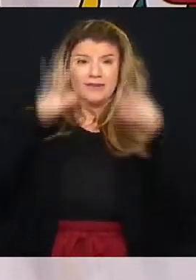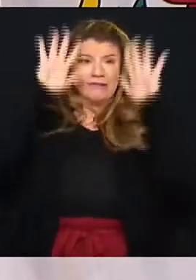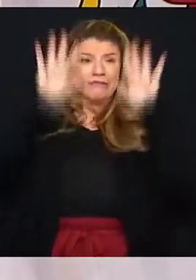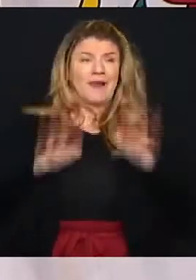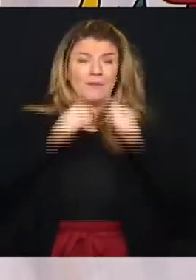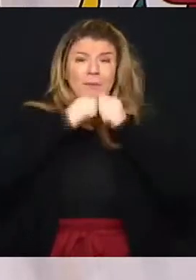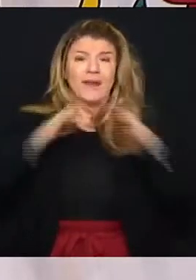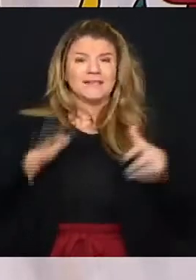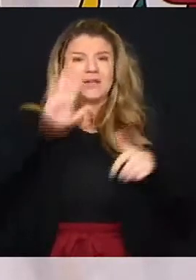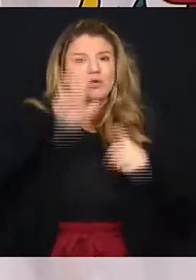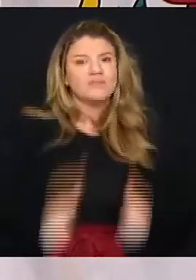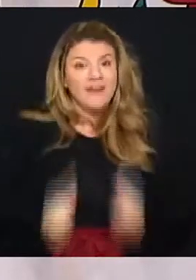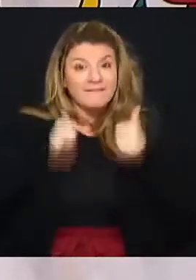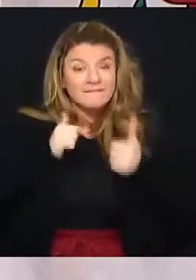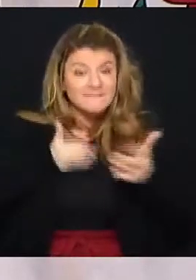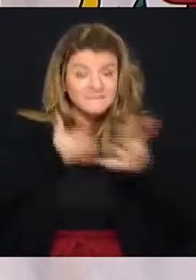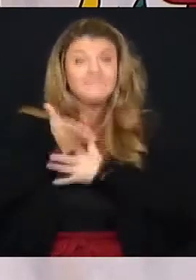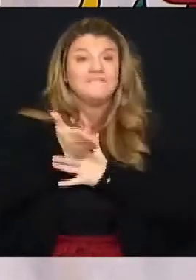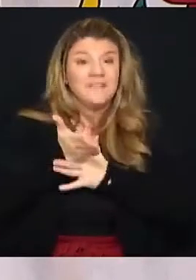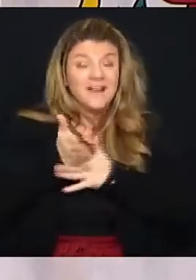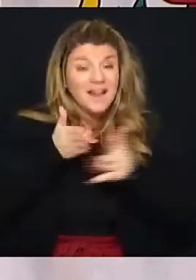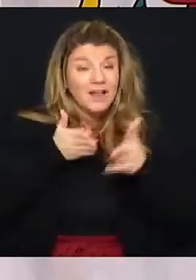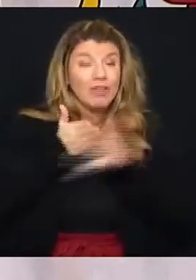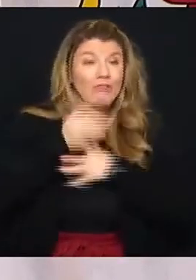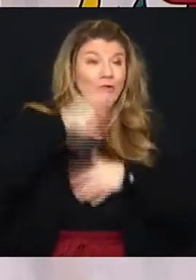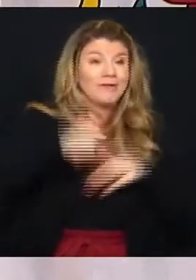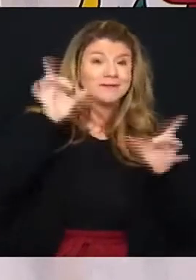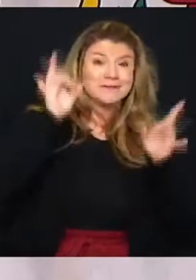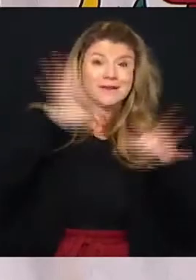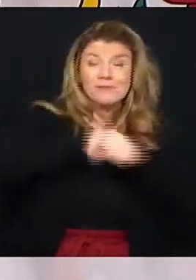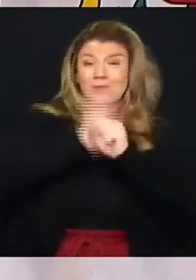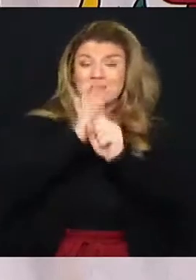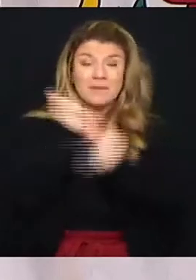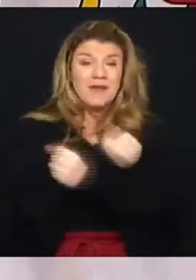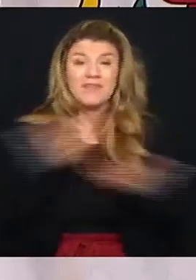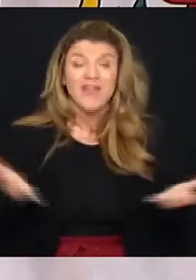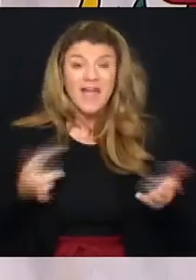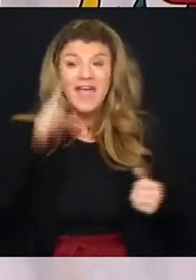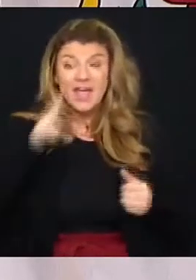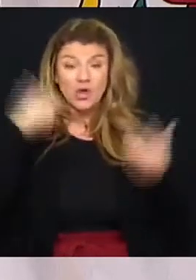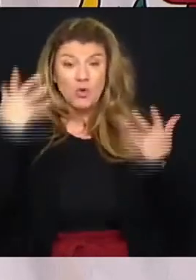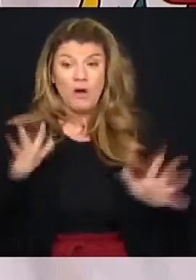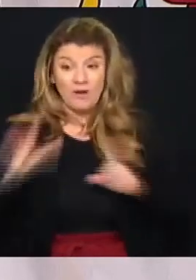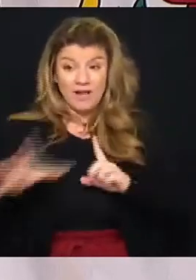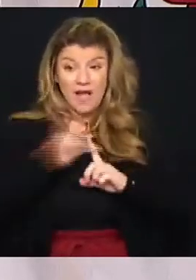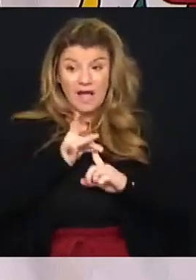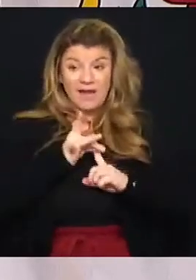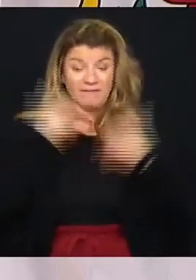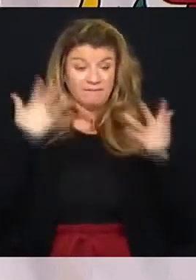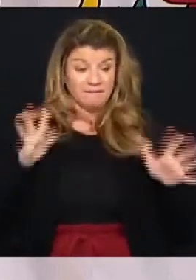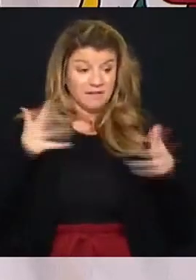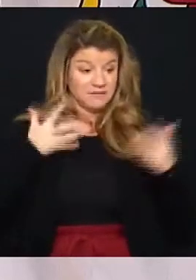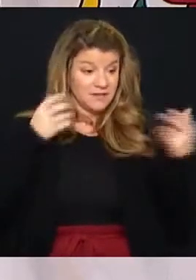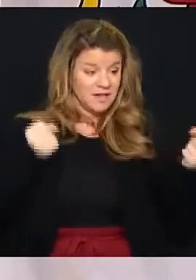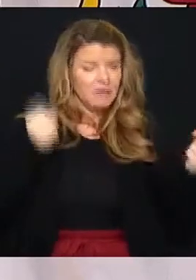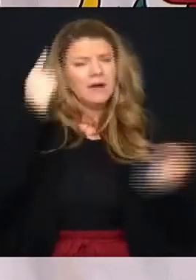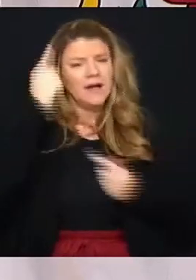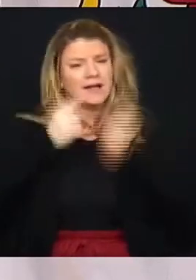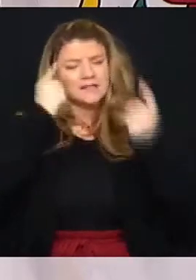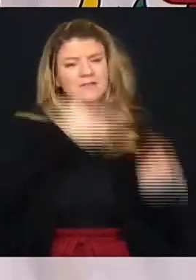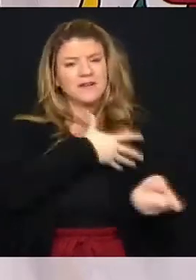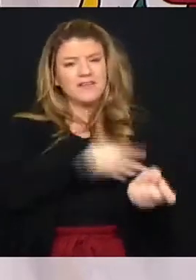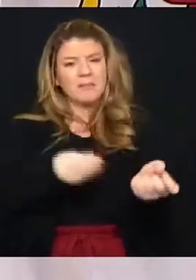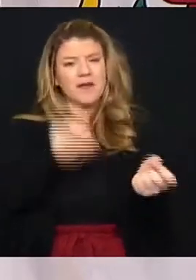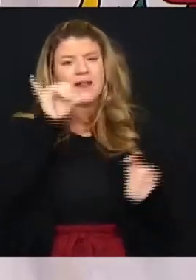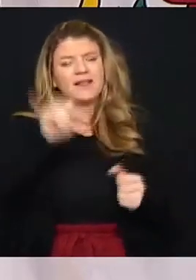your survival and, and getting through this terrible pandemic and everything. And if you've gotten it, please consider giving blood. It's really